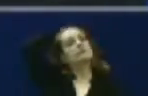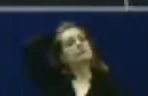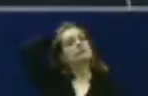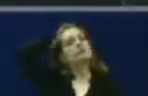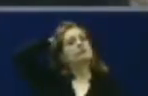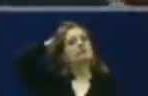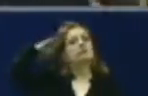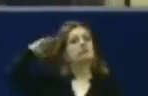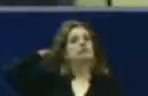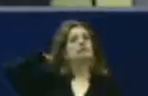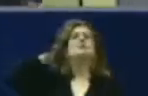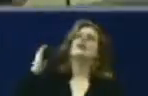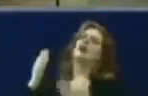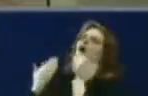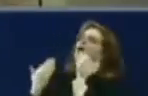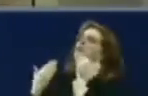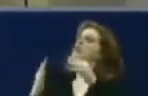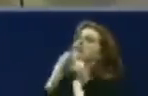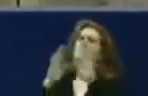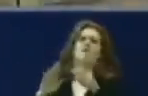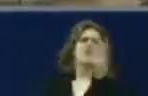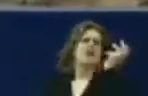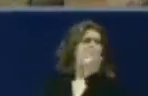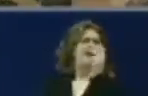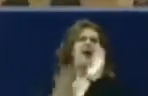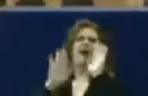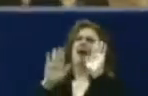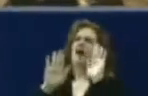Thank you, students, for your outstanding presentation.